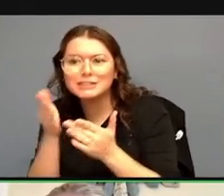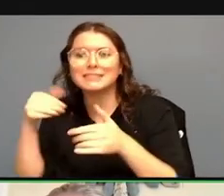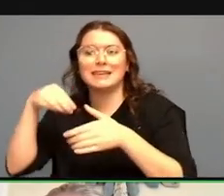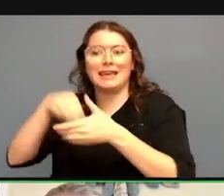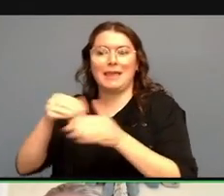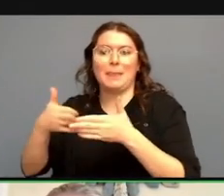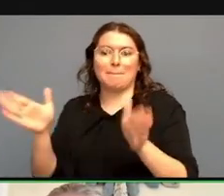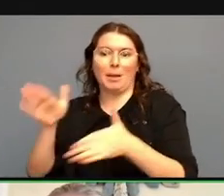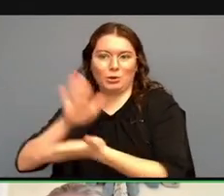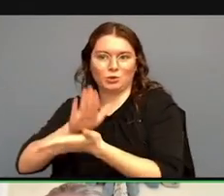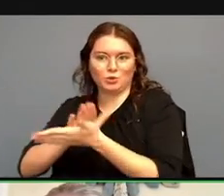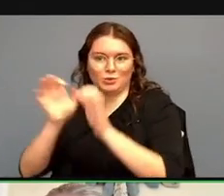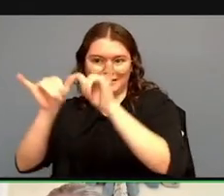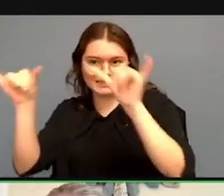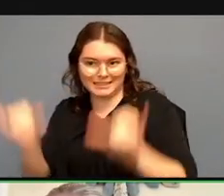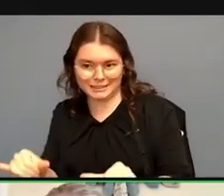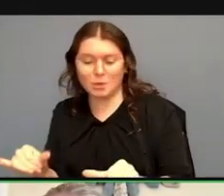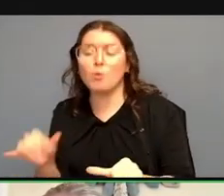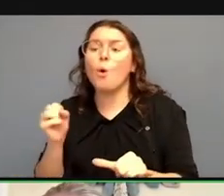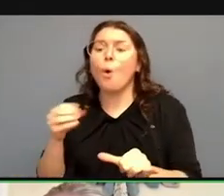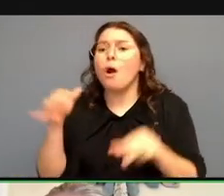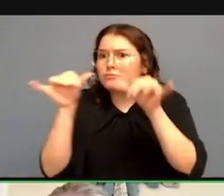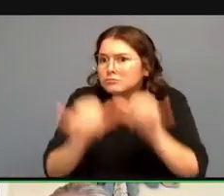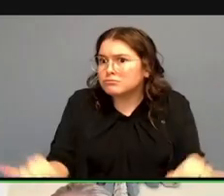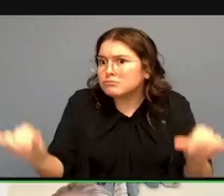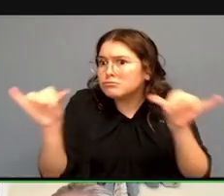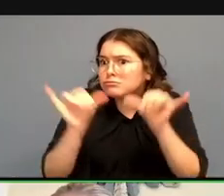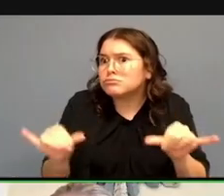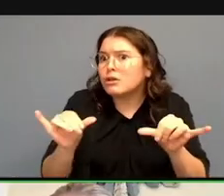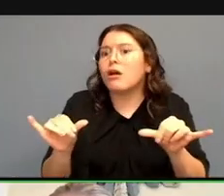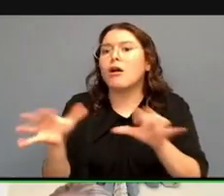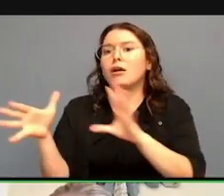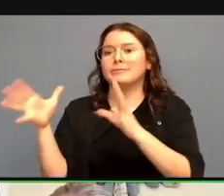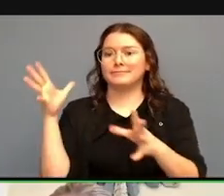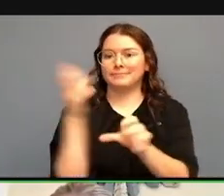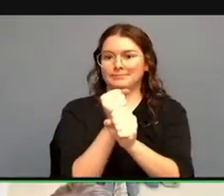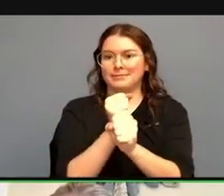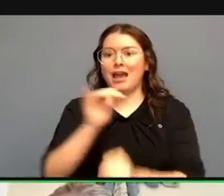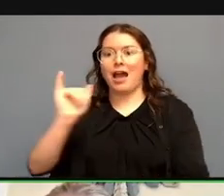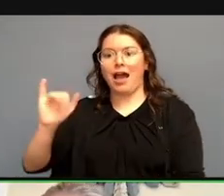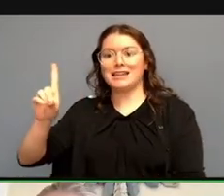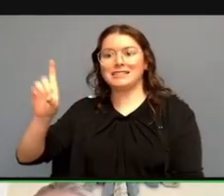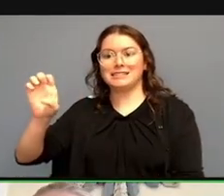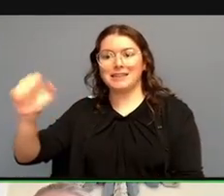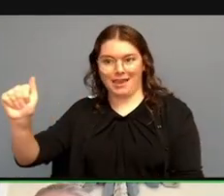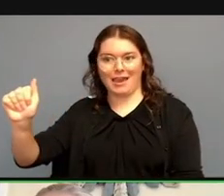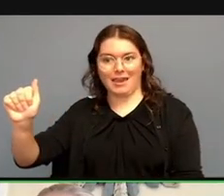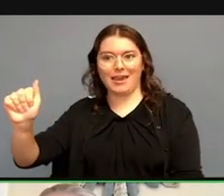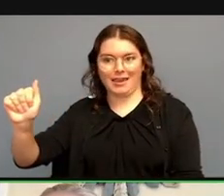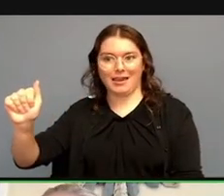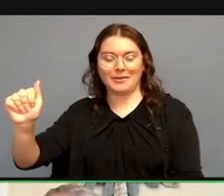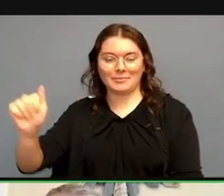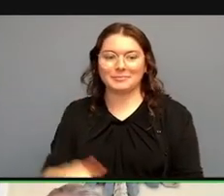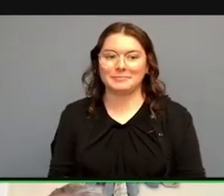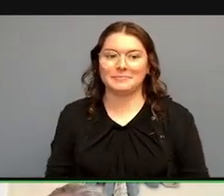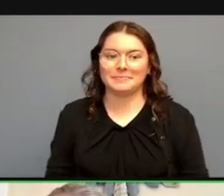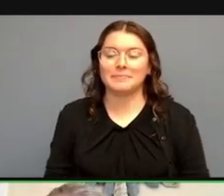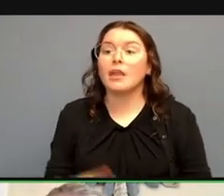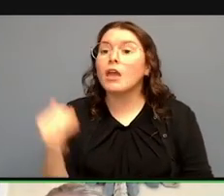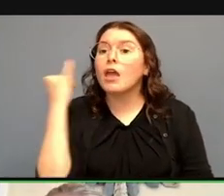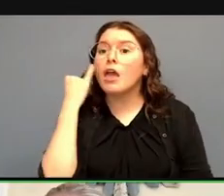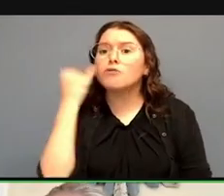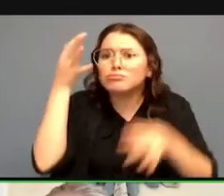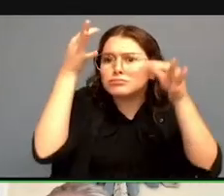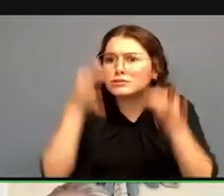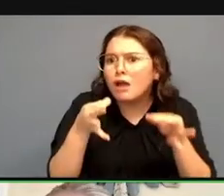system. So that's very often abbreviated as IDEA. And then if we